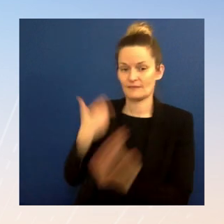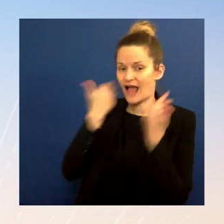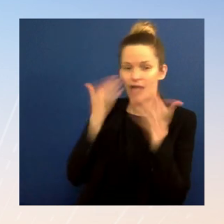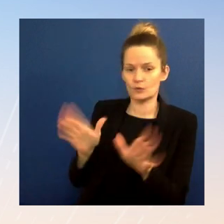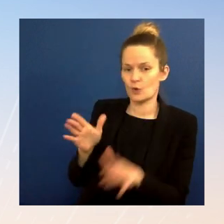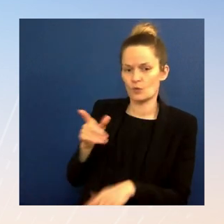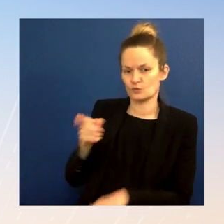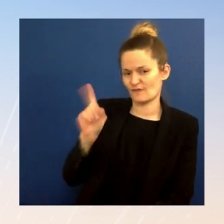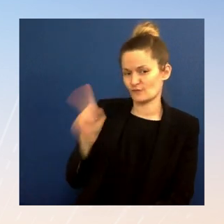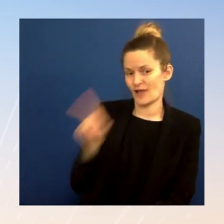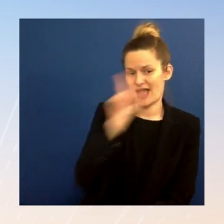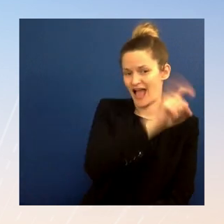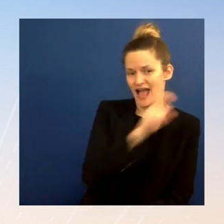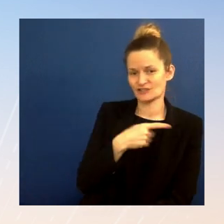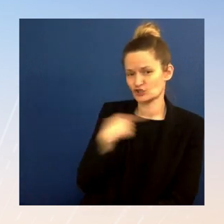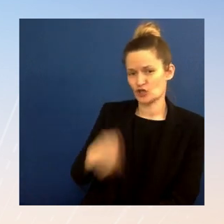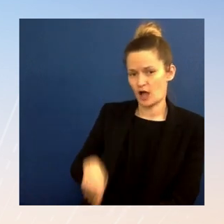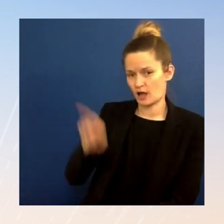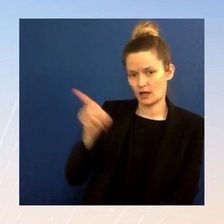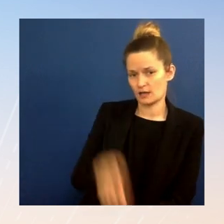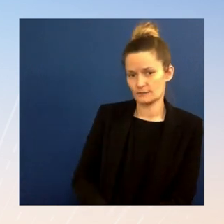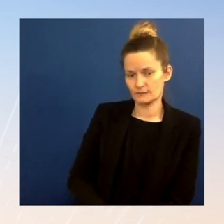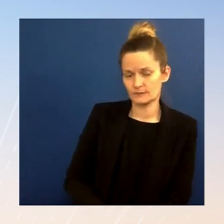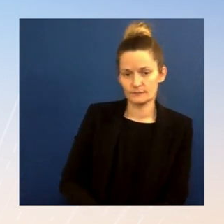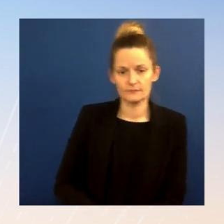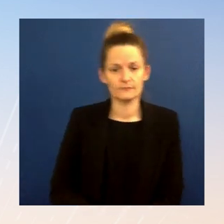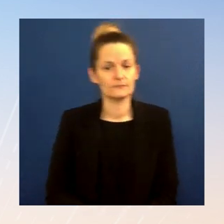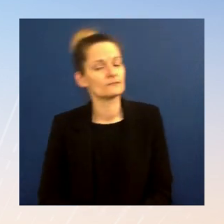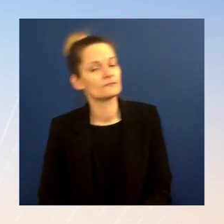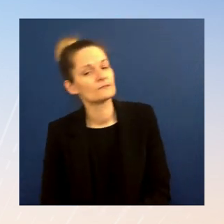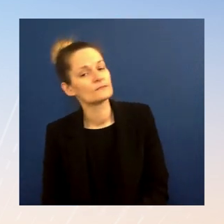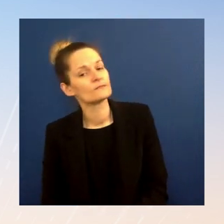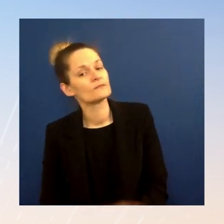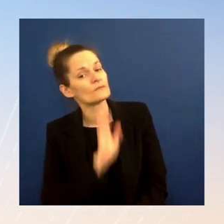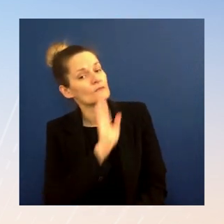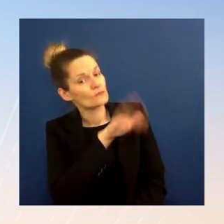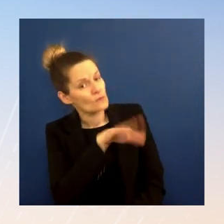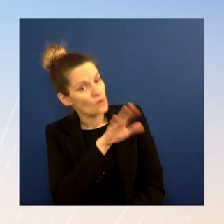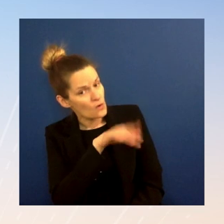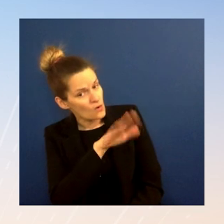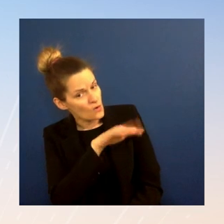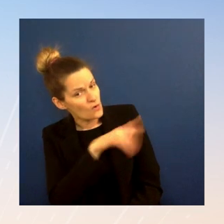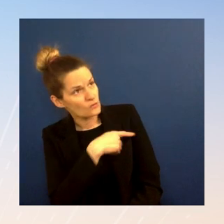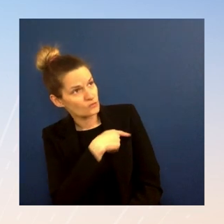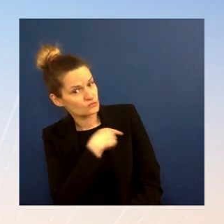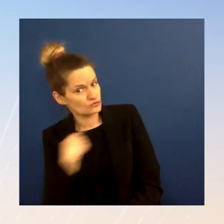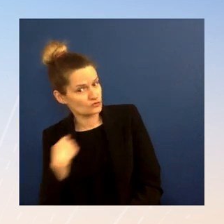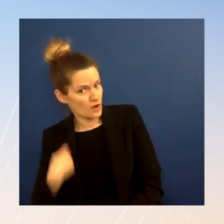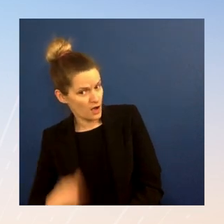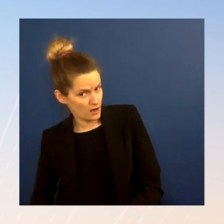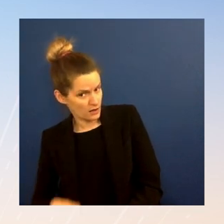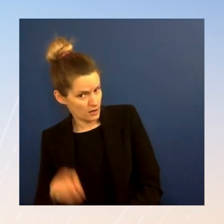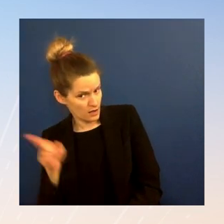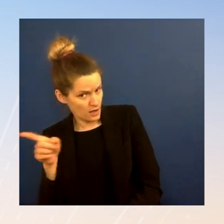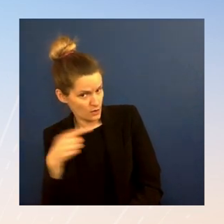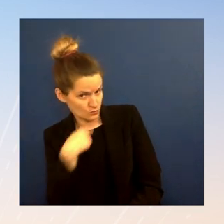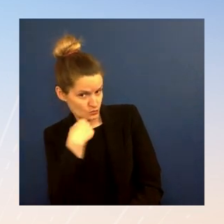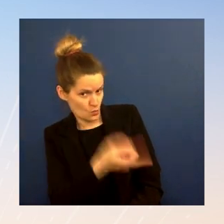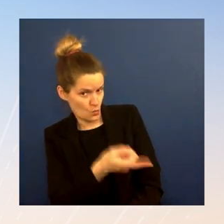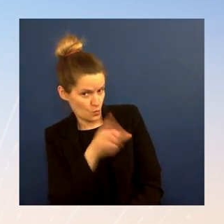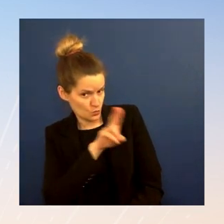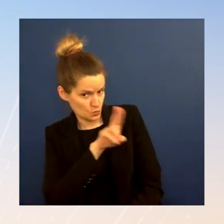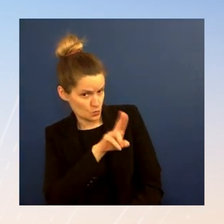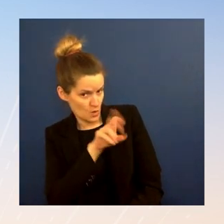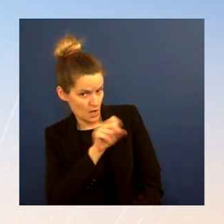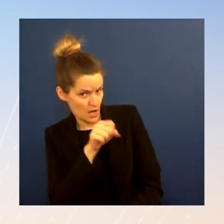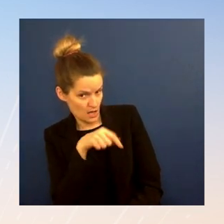Chinese expressed the same thing to the U.S., that they do not want to run the risk of being sanctioned? The Chinese would speak for